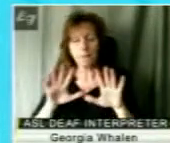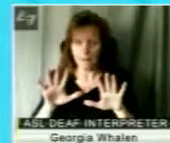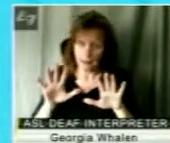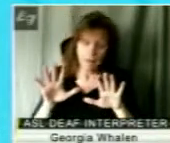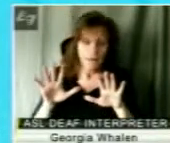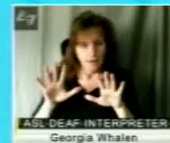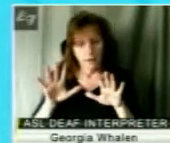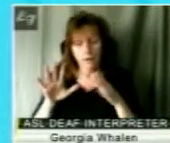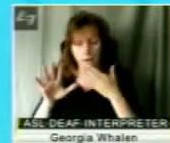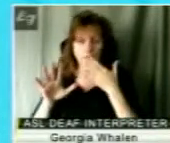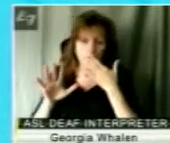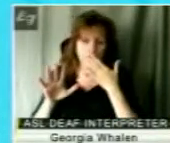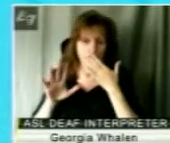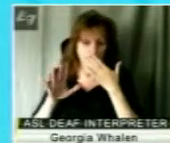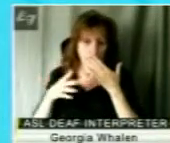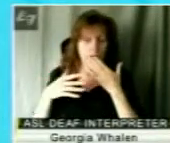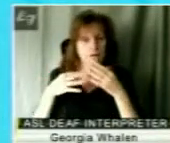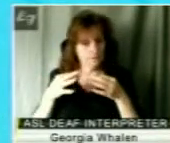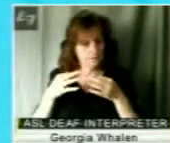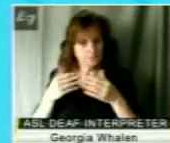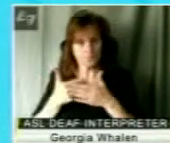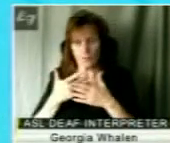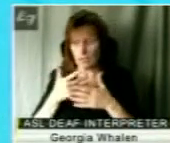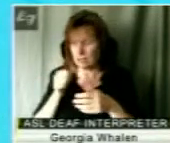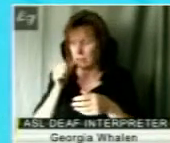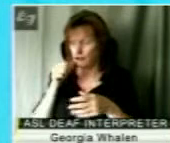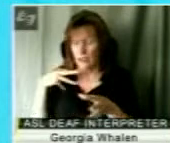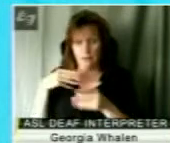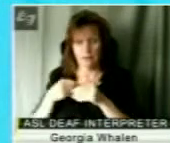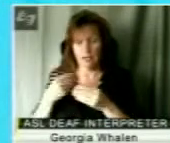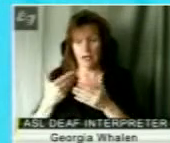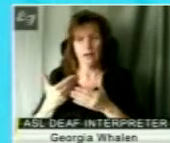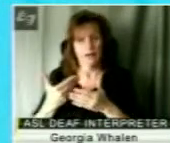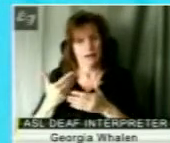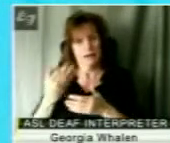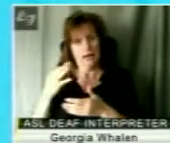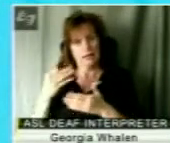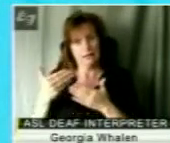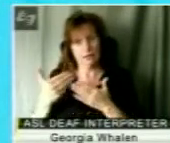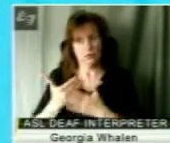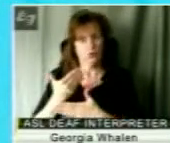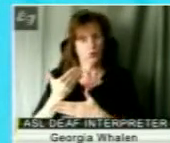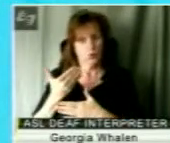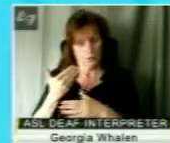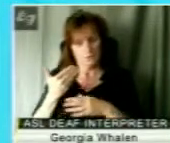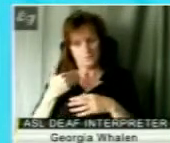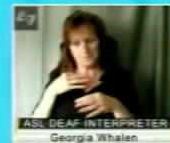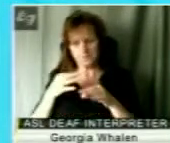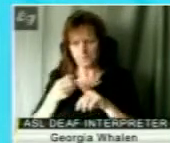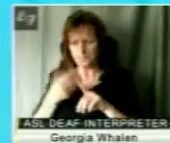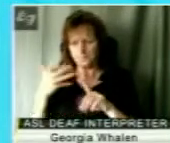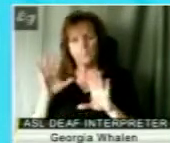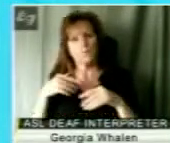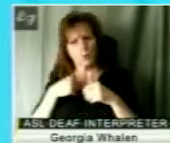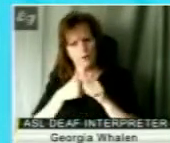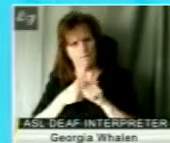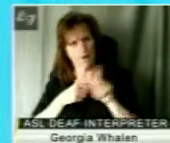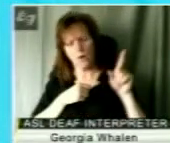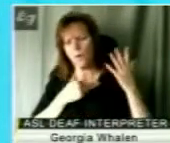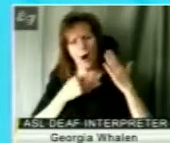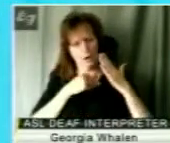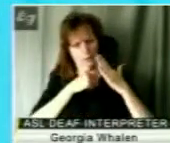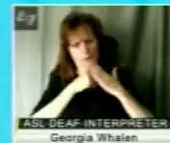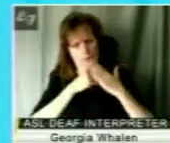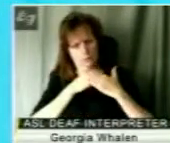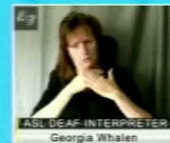numbers that we're monitoring in terms of how we're doing, telling us in terms of, you know, following the general direction around increased